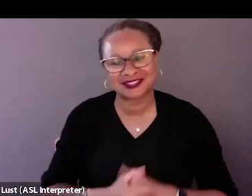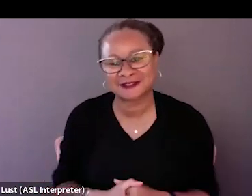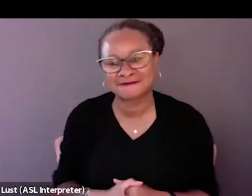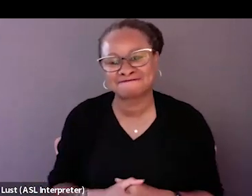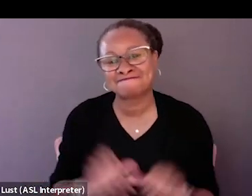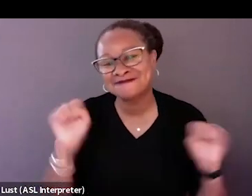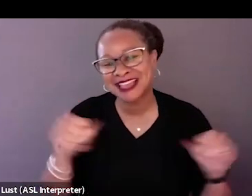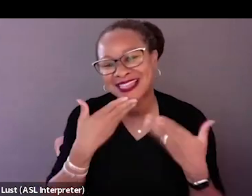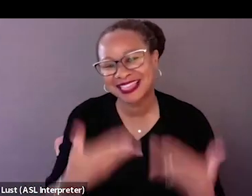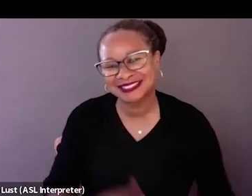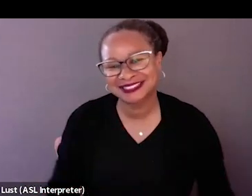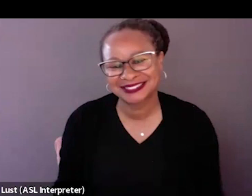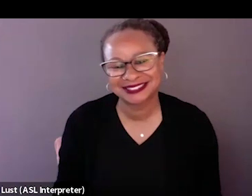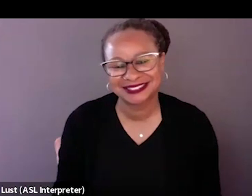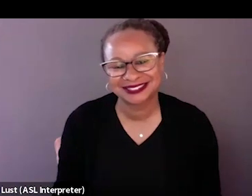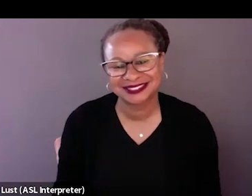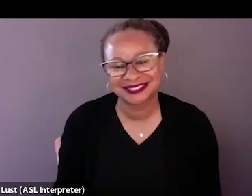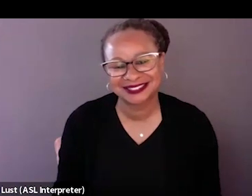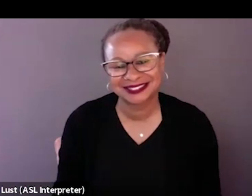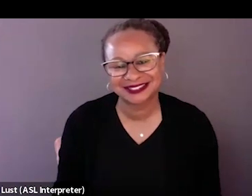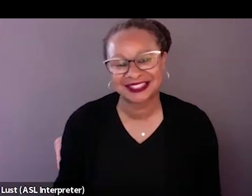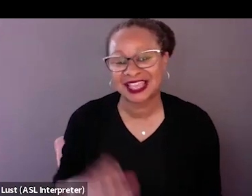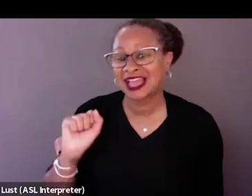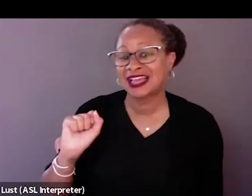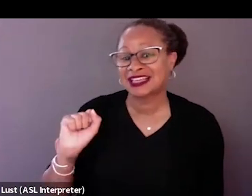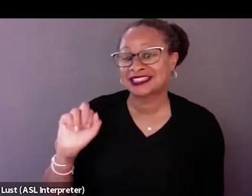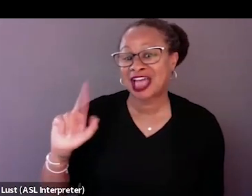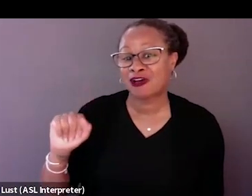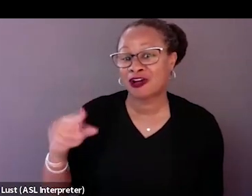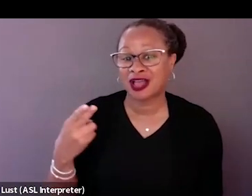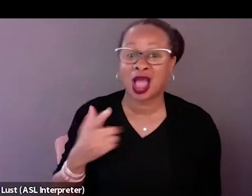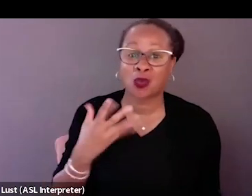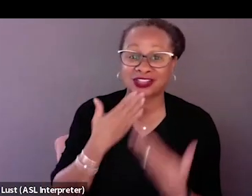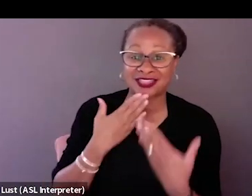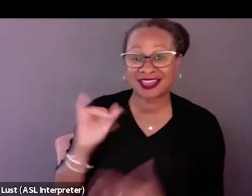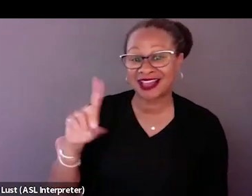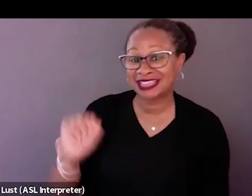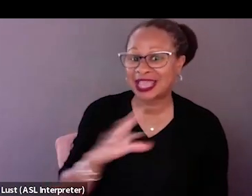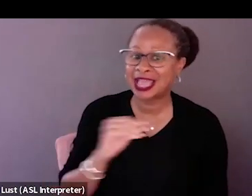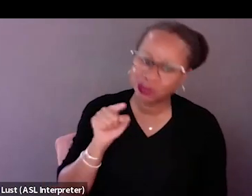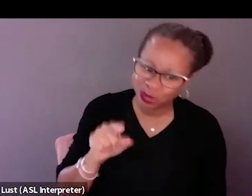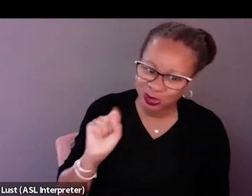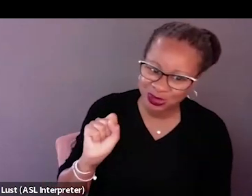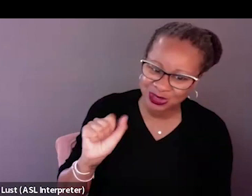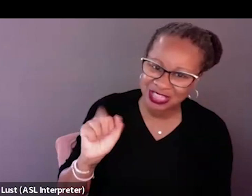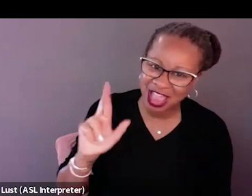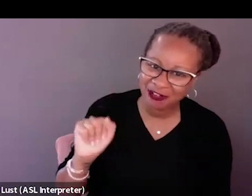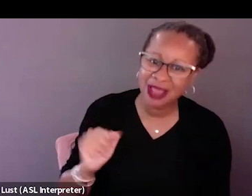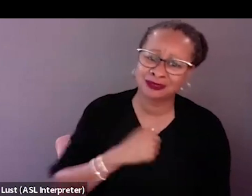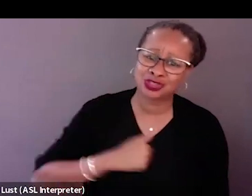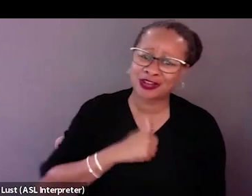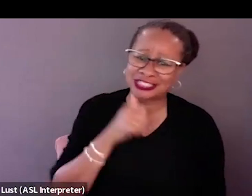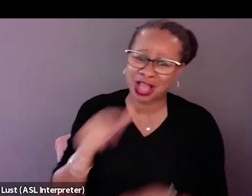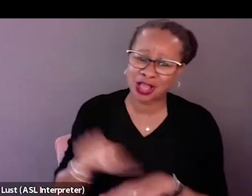yeah, thanks. Thank you. Yeah, I also just want to thank IDA, and I want to thank you, Sarah. And I regret that this isn't longer because it's